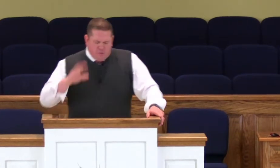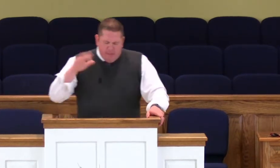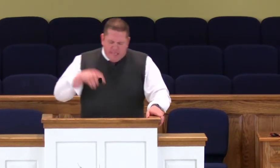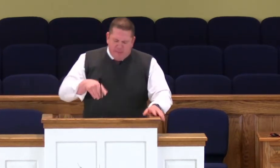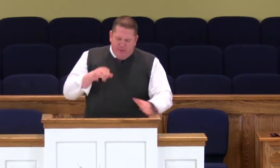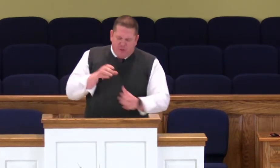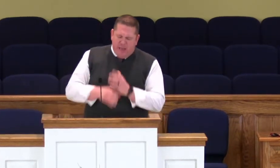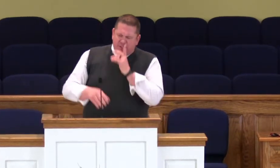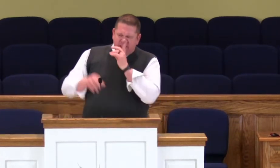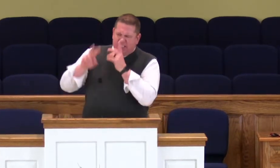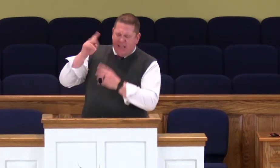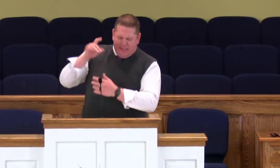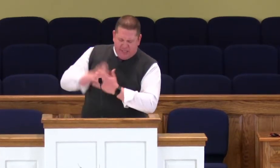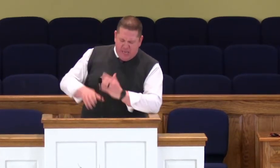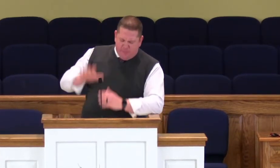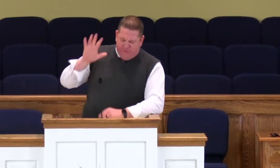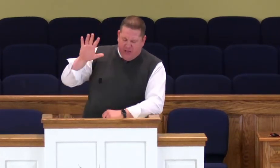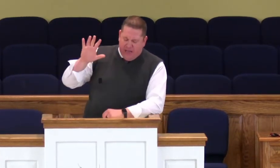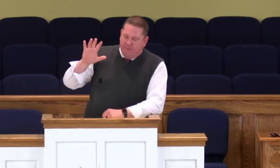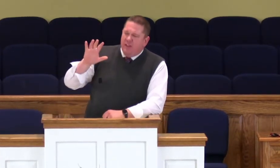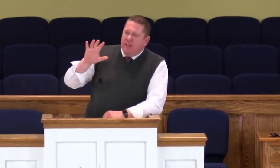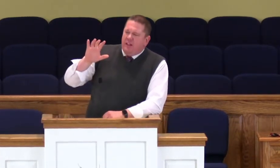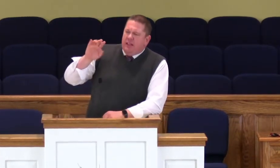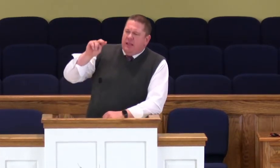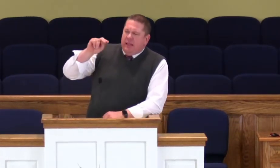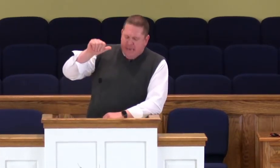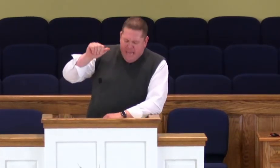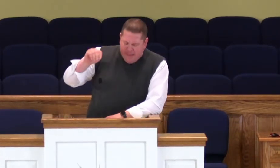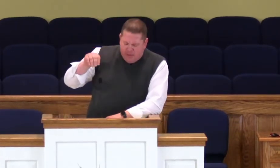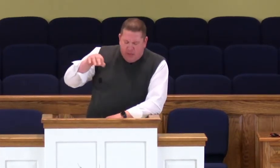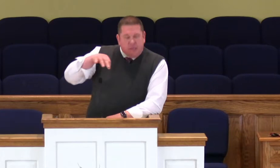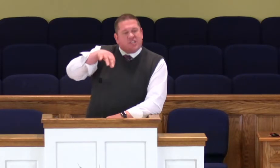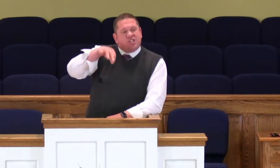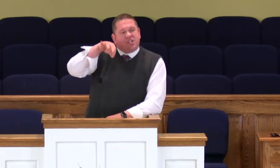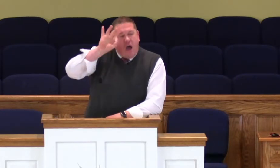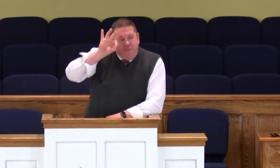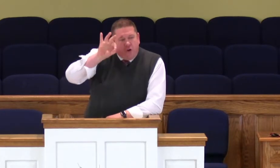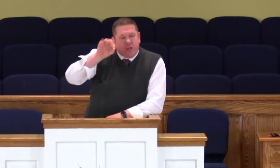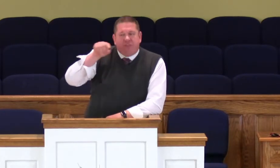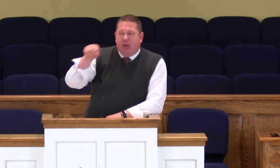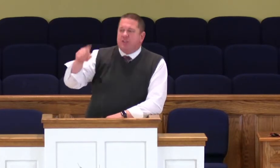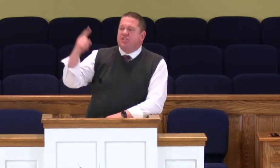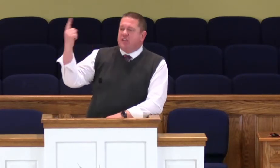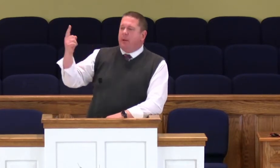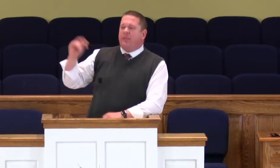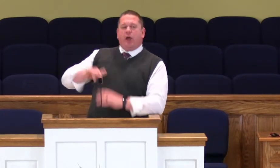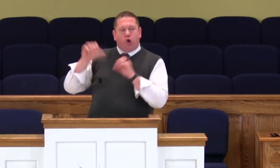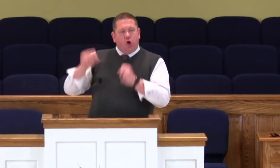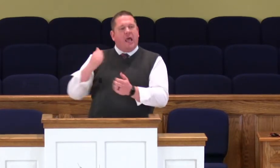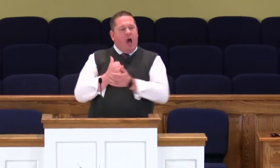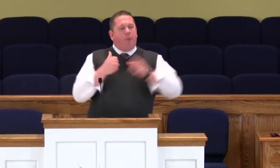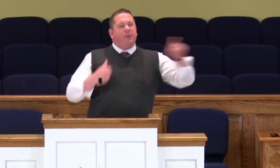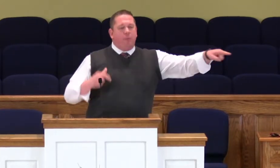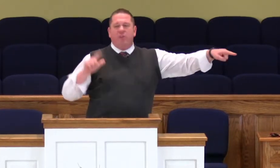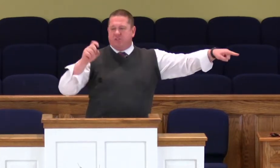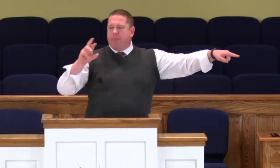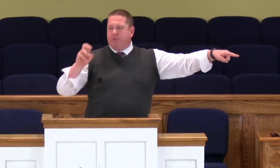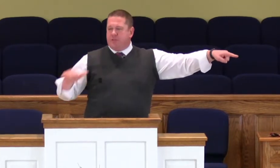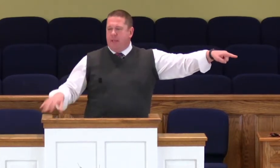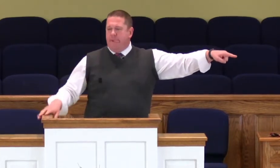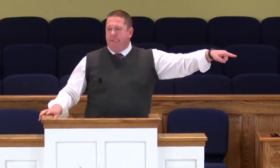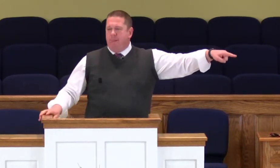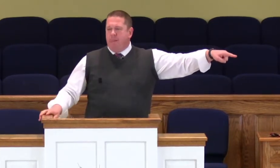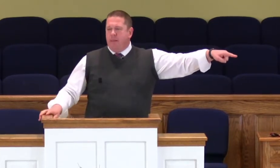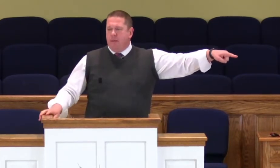Here's what's amazing about this passage. In 2 Kings chapter 5, Naaman discovers that there is somebody that could help him with his